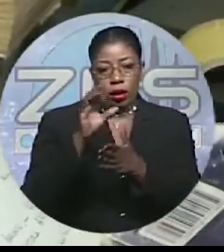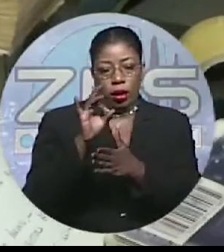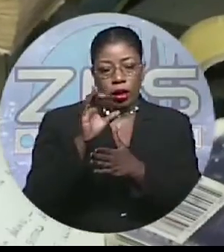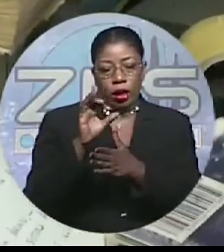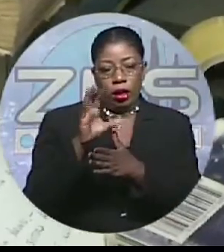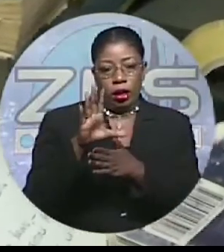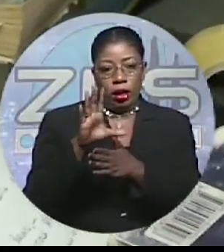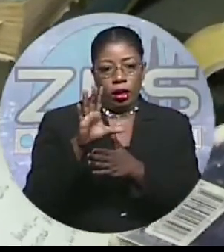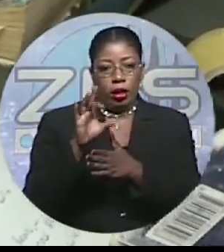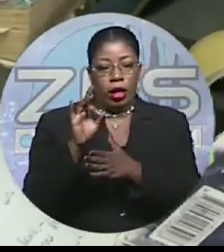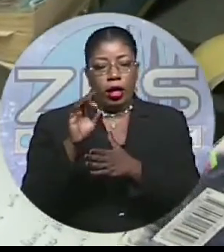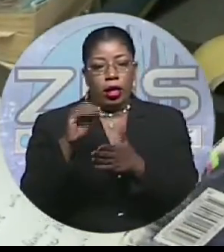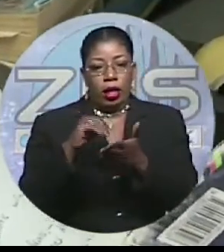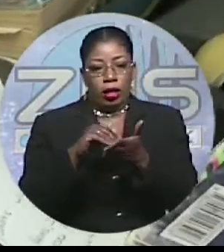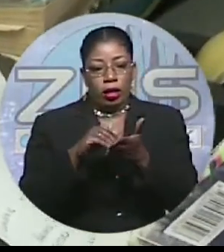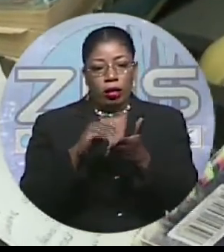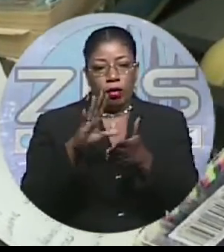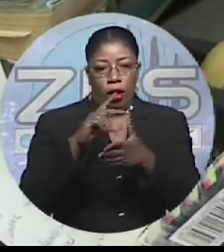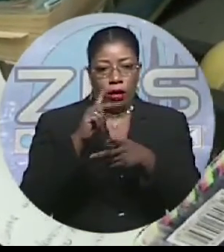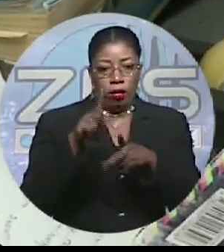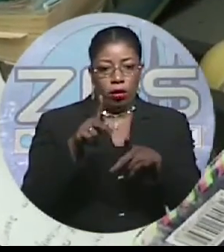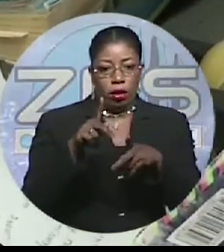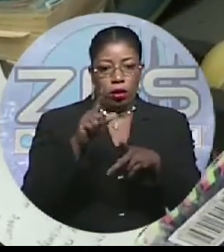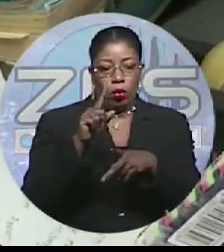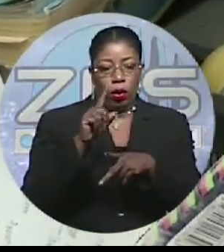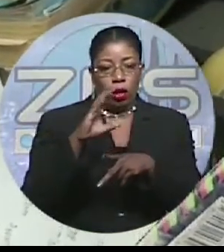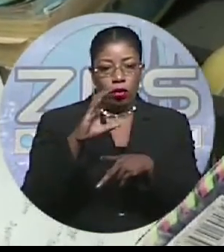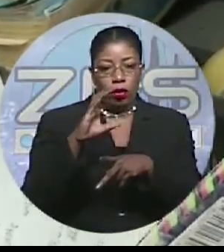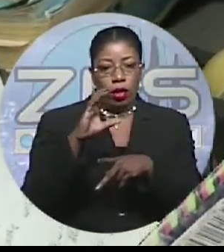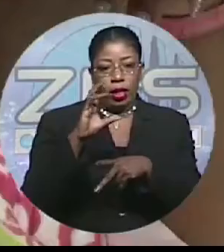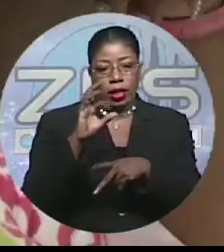208,895 people compared to the previous